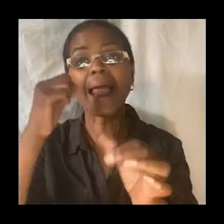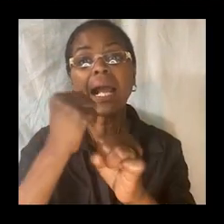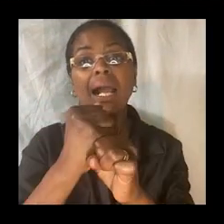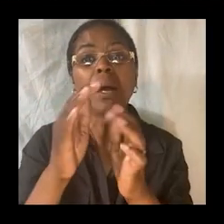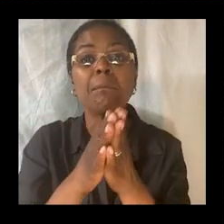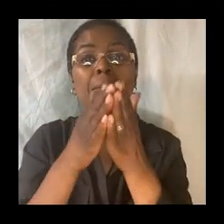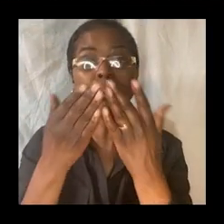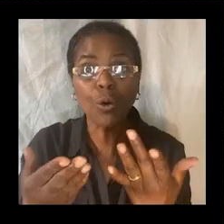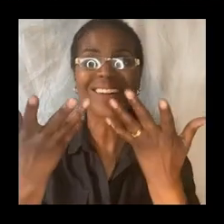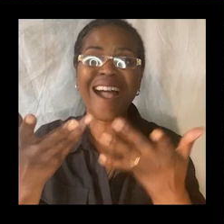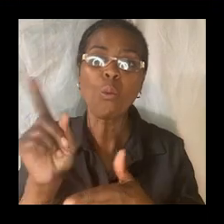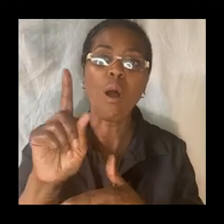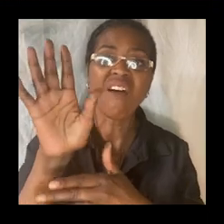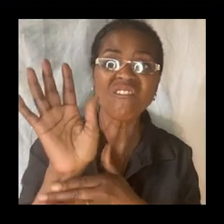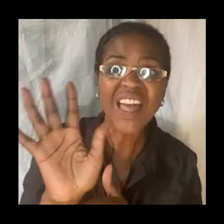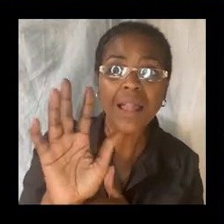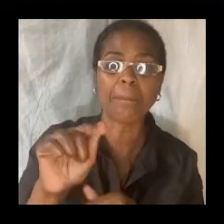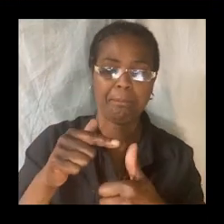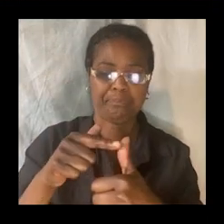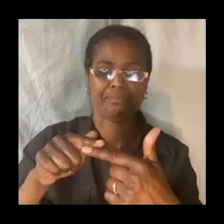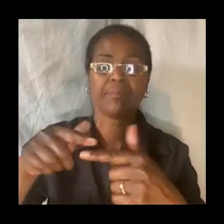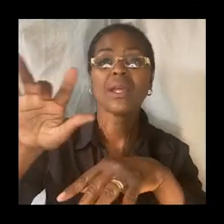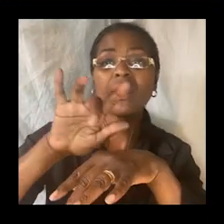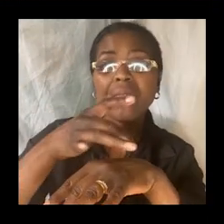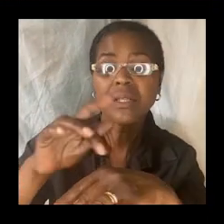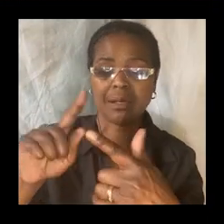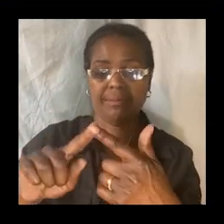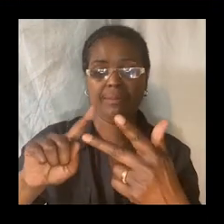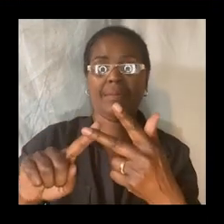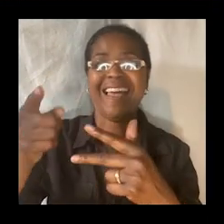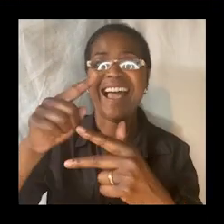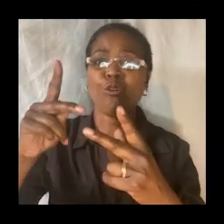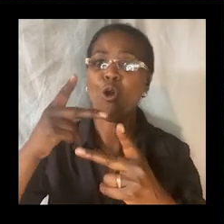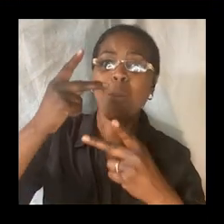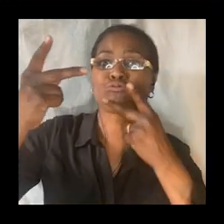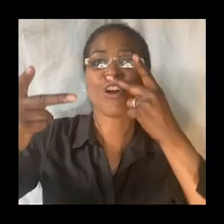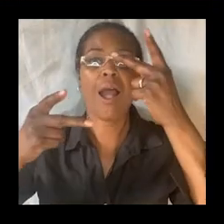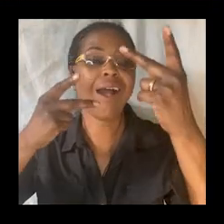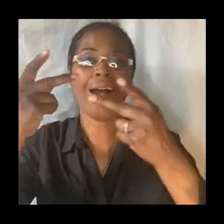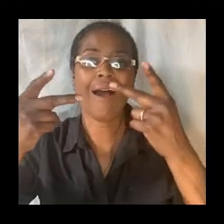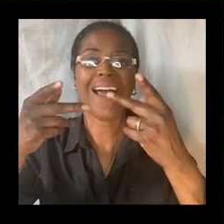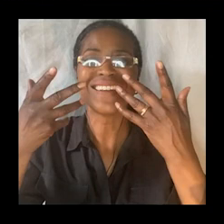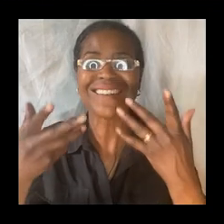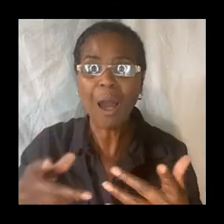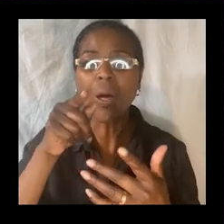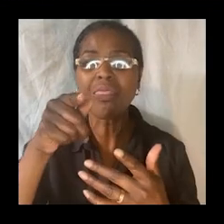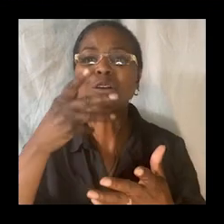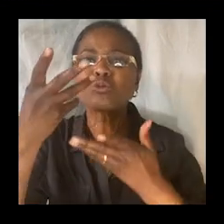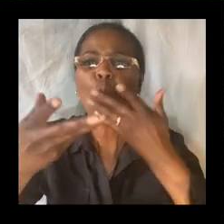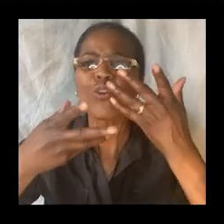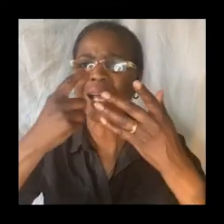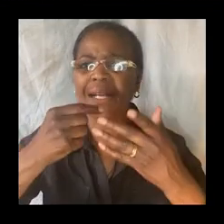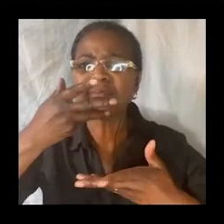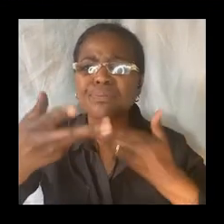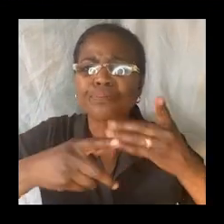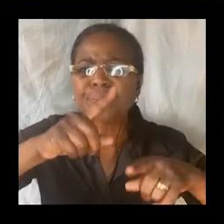and into an opera. So it's a story that's really captured the imaginations of all sorts of people to tell that story in all